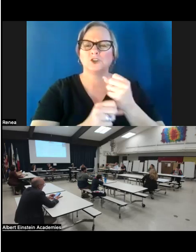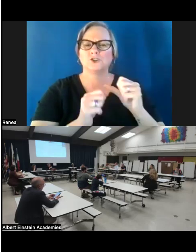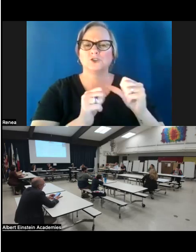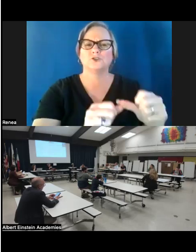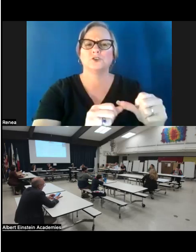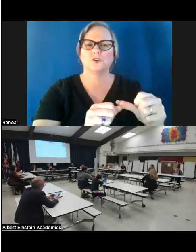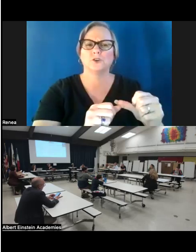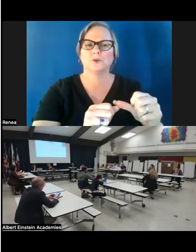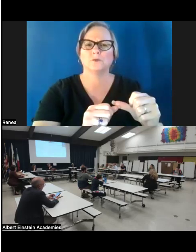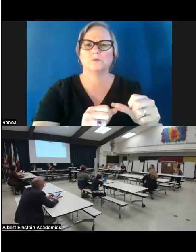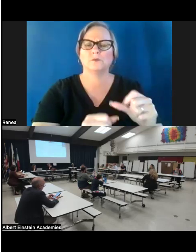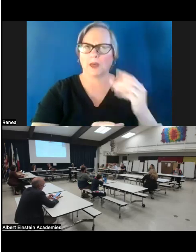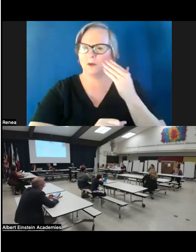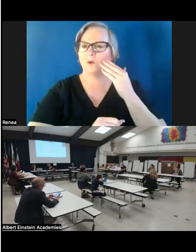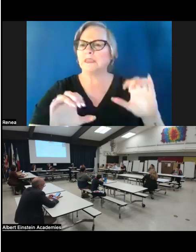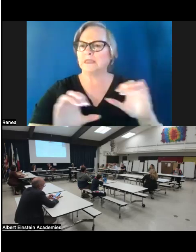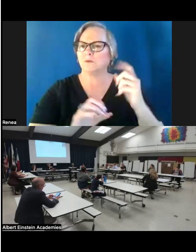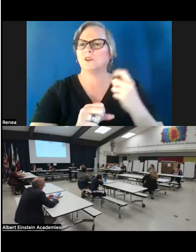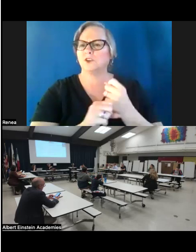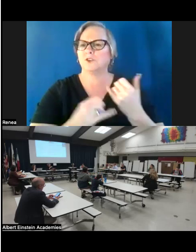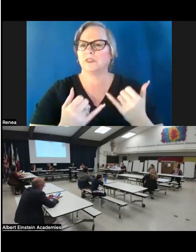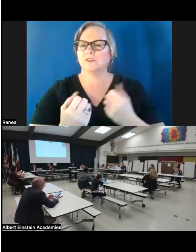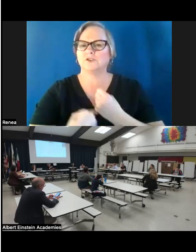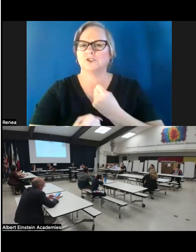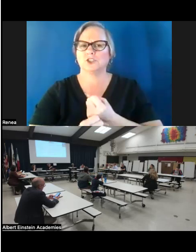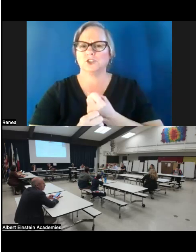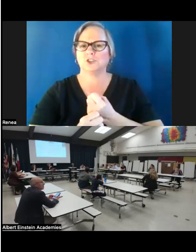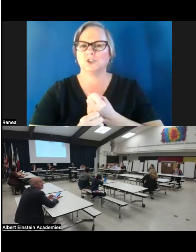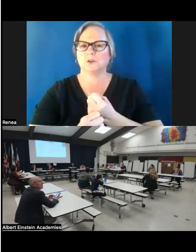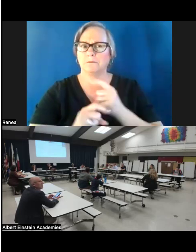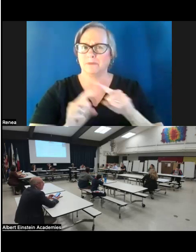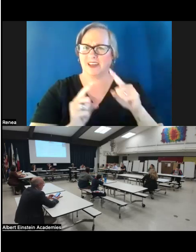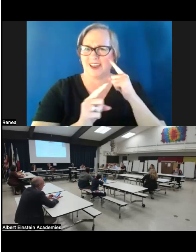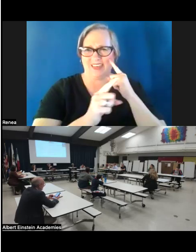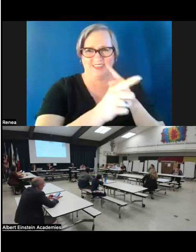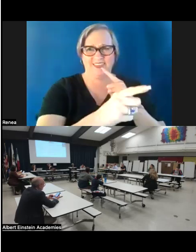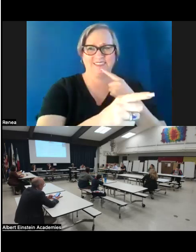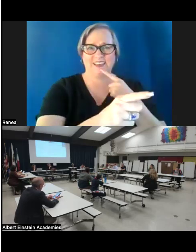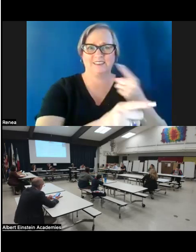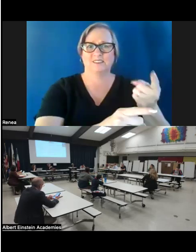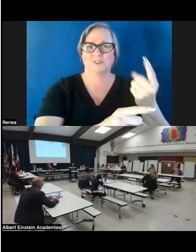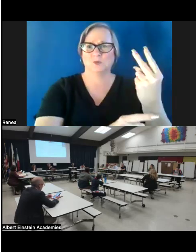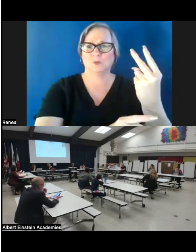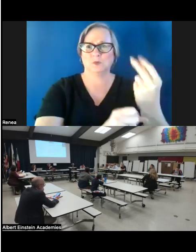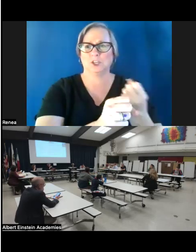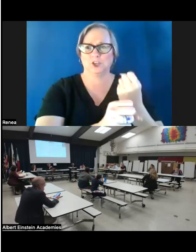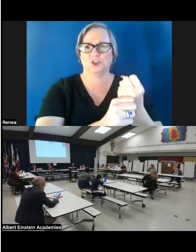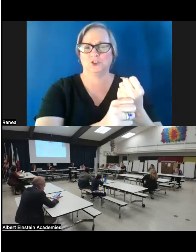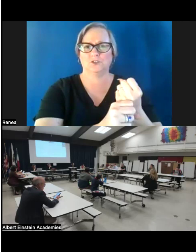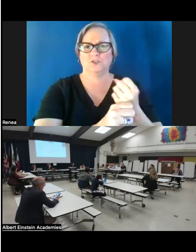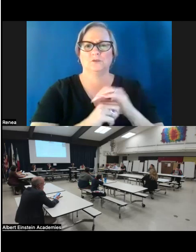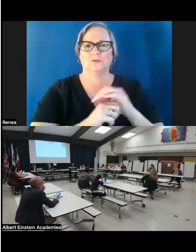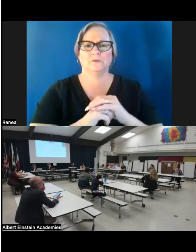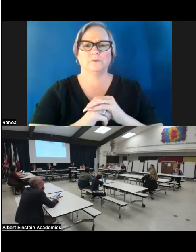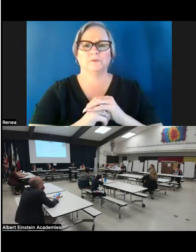this year. Right. So I think it's for 2 years is what I think for simplification,